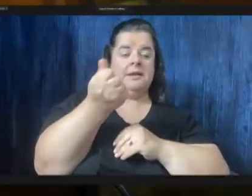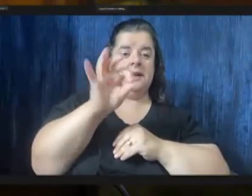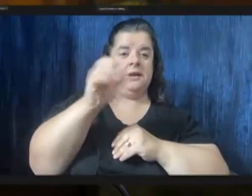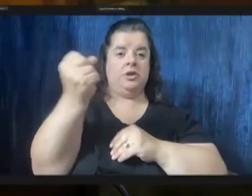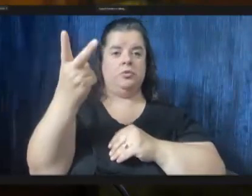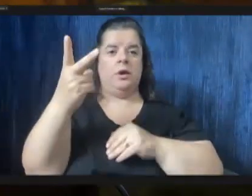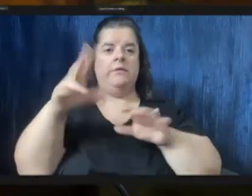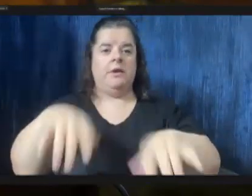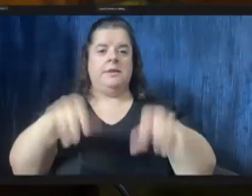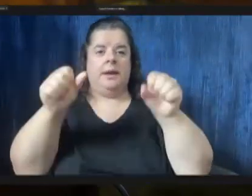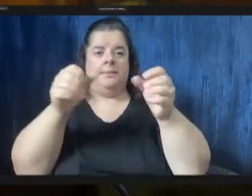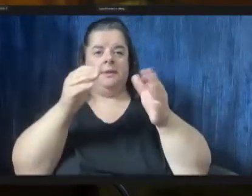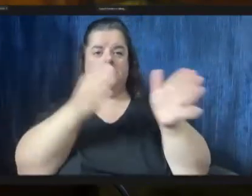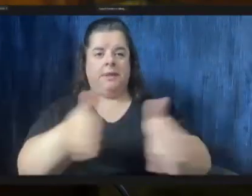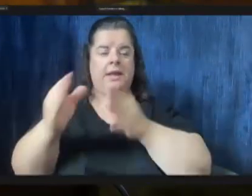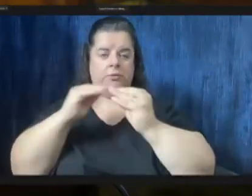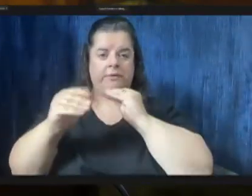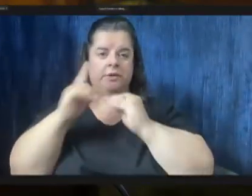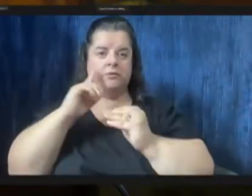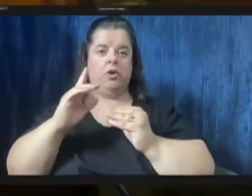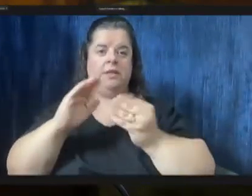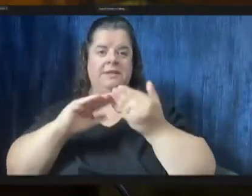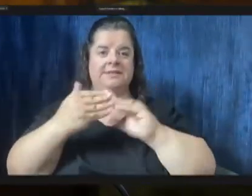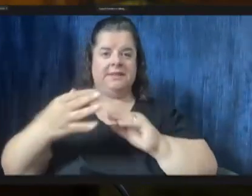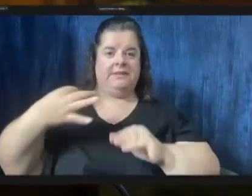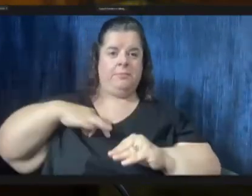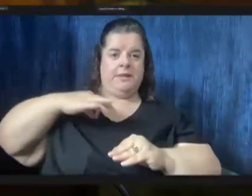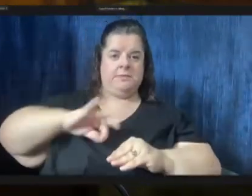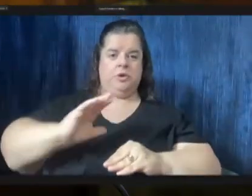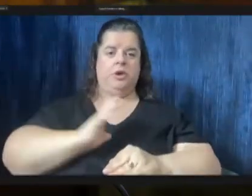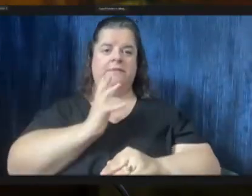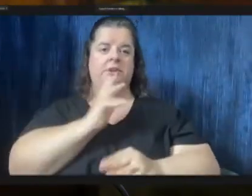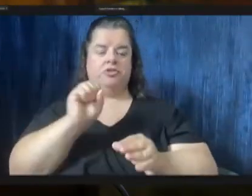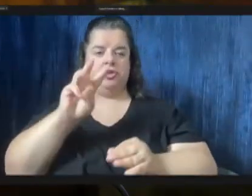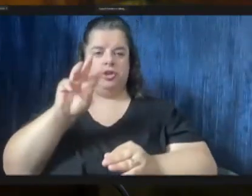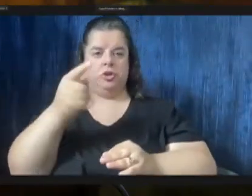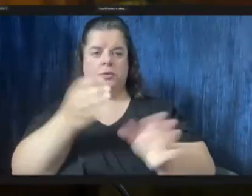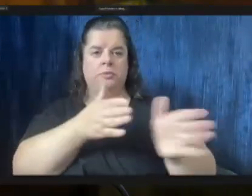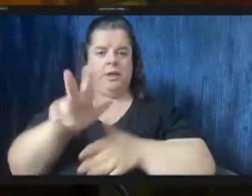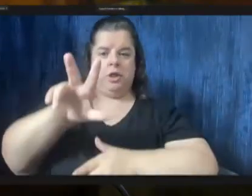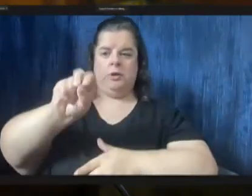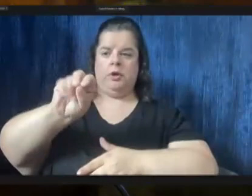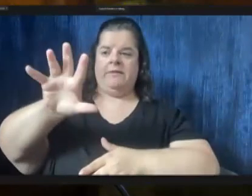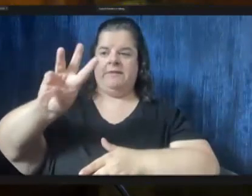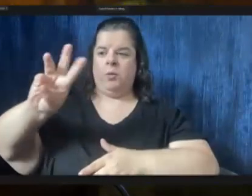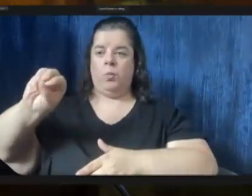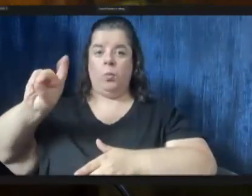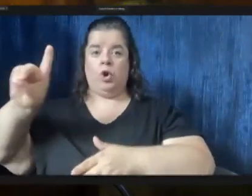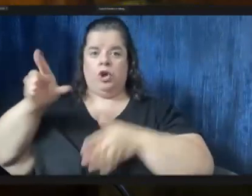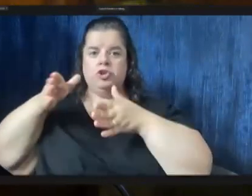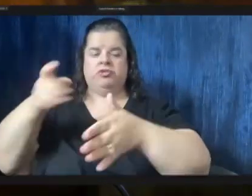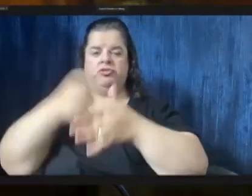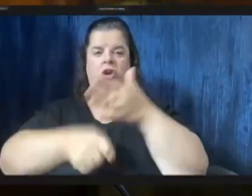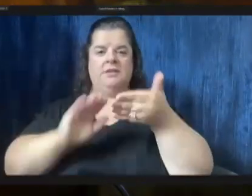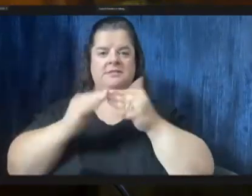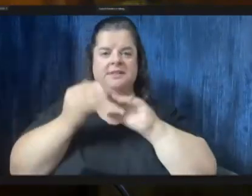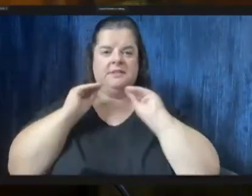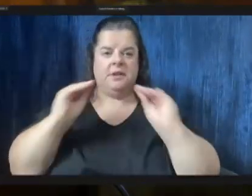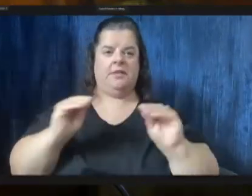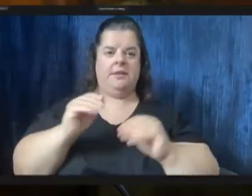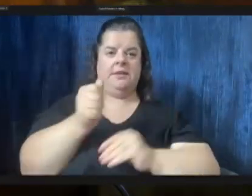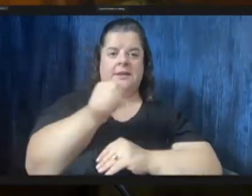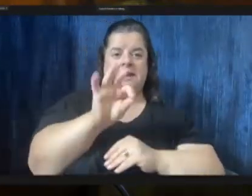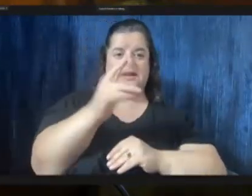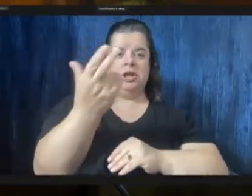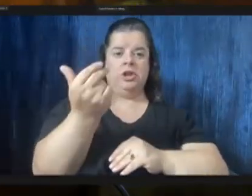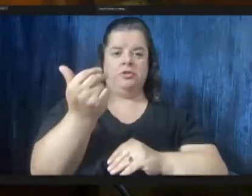Pittsburgh's Official Sewage Facilities Plan for 305 Wood Street at no cost to the city. And Bill Number 1913,